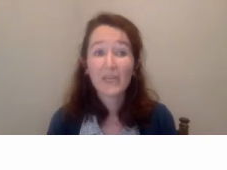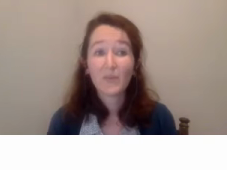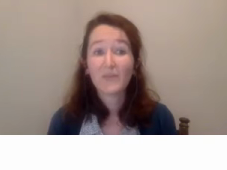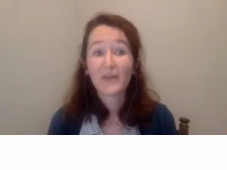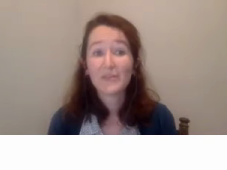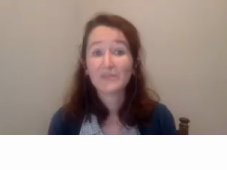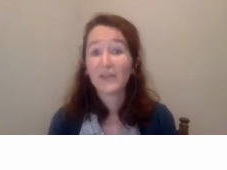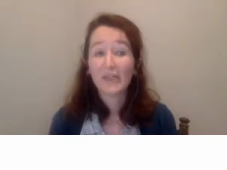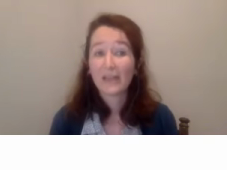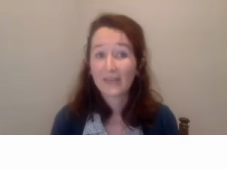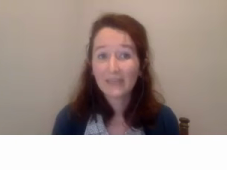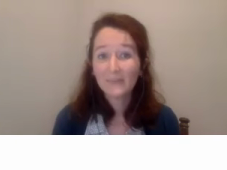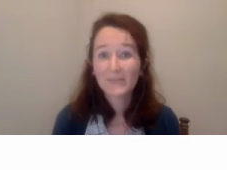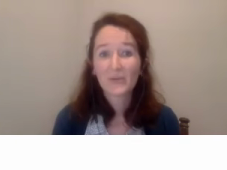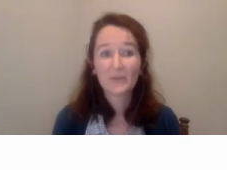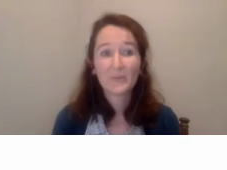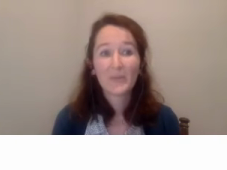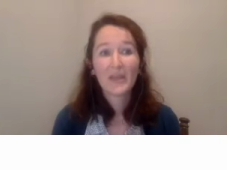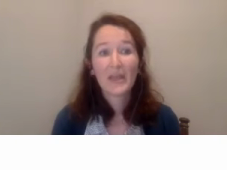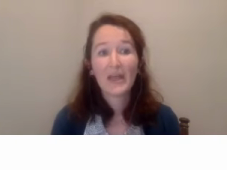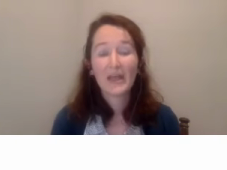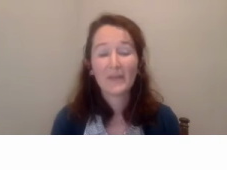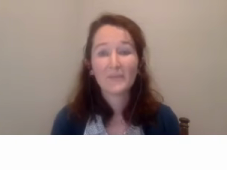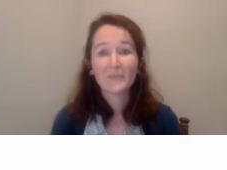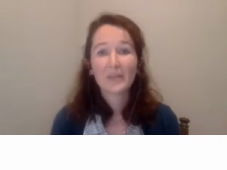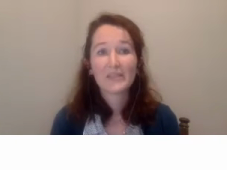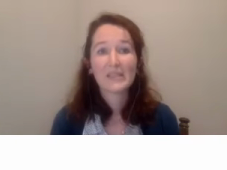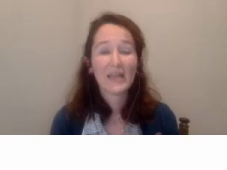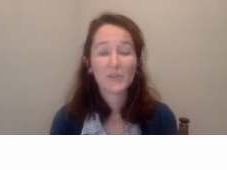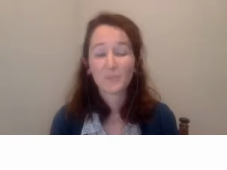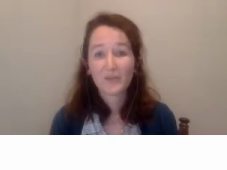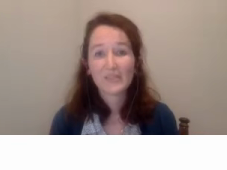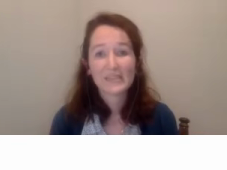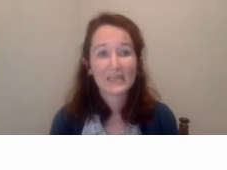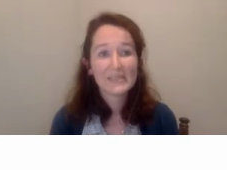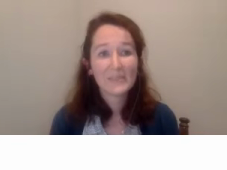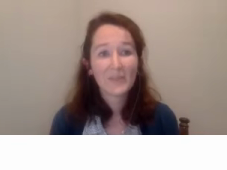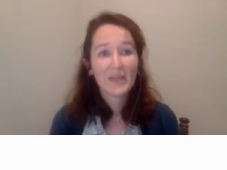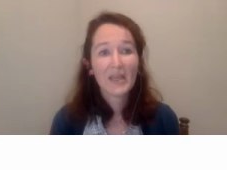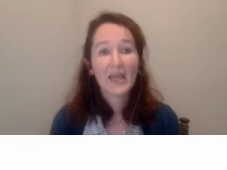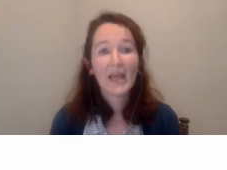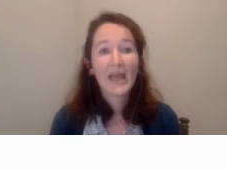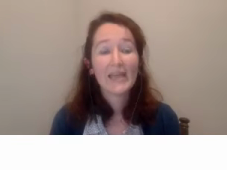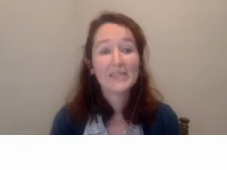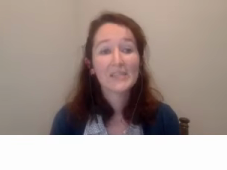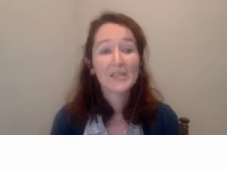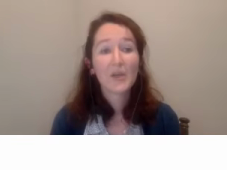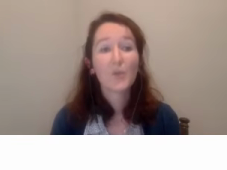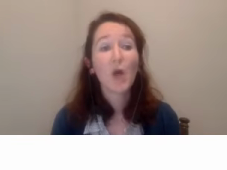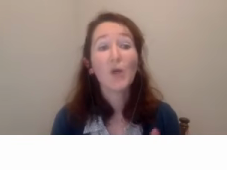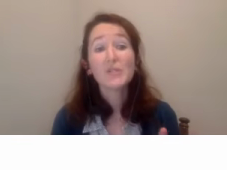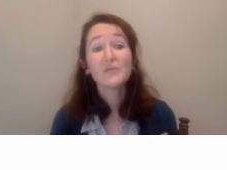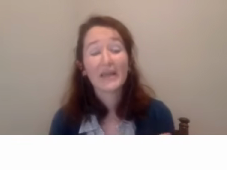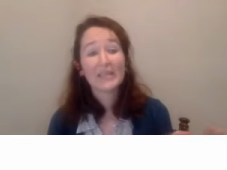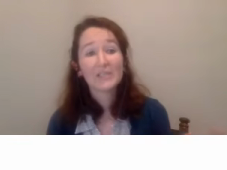words. Additionally, we found final lengthening. So this aligns with previous studies. And